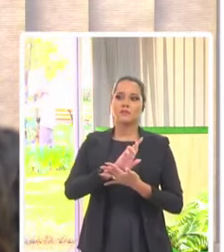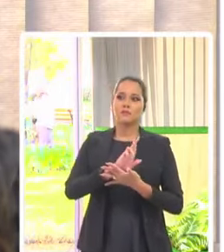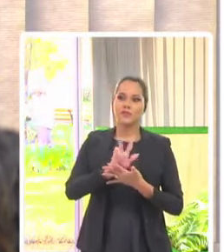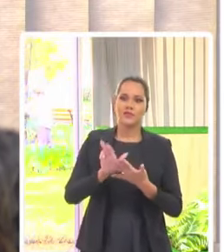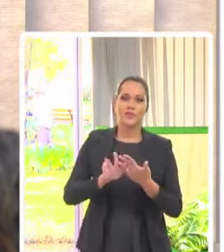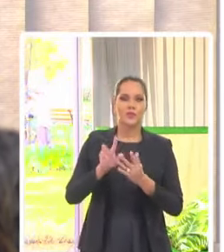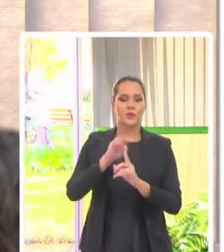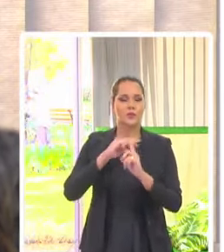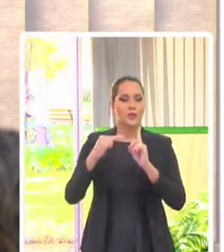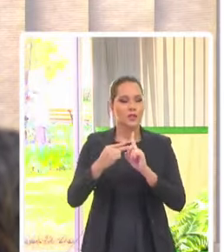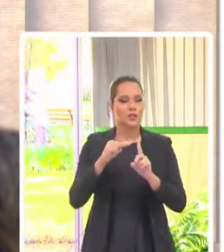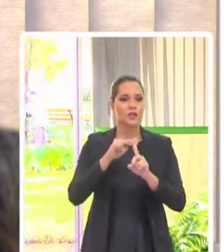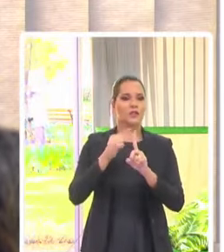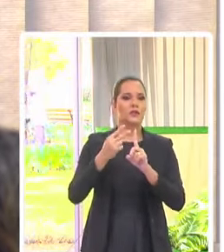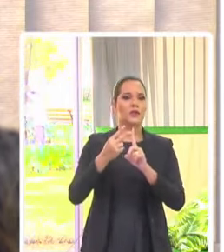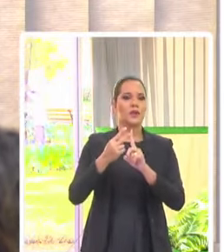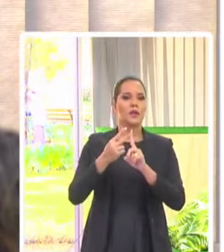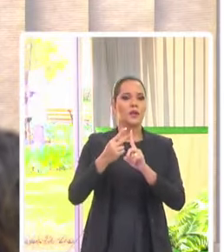so transformative